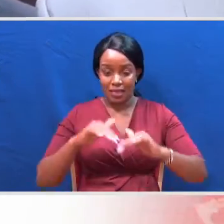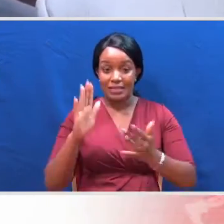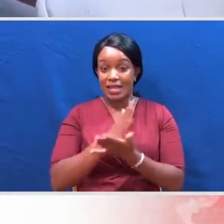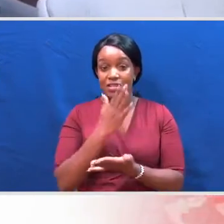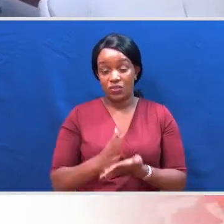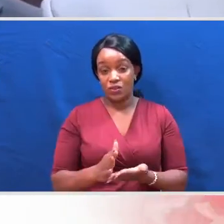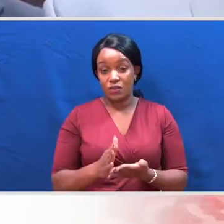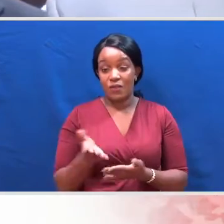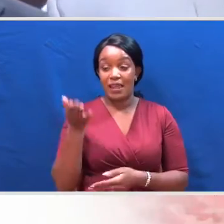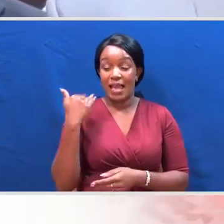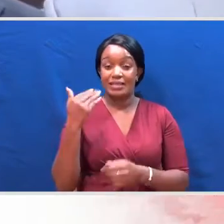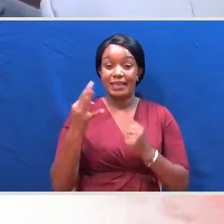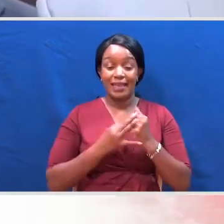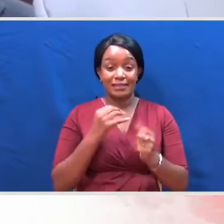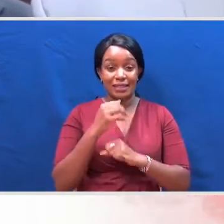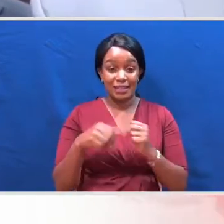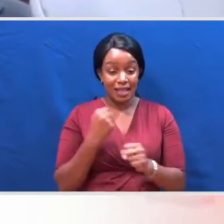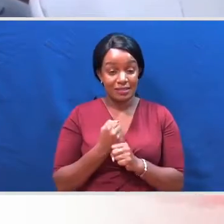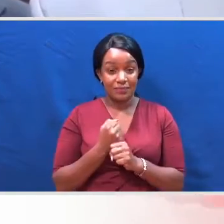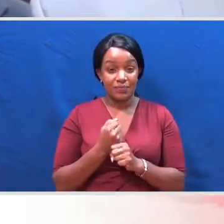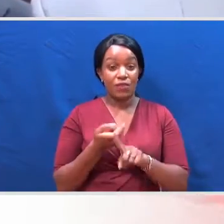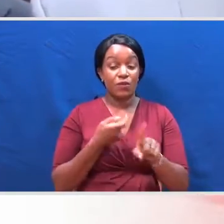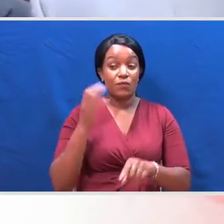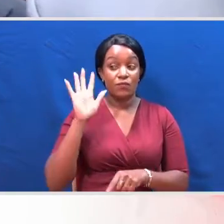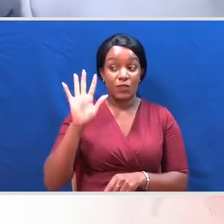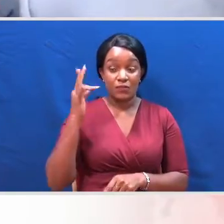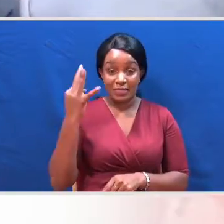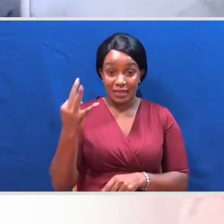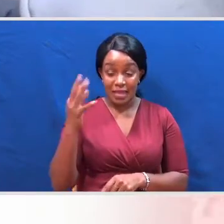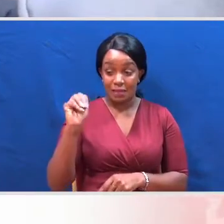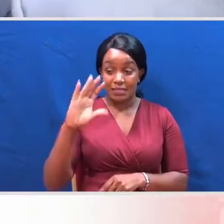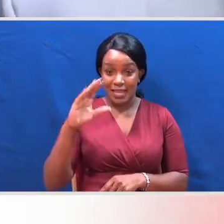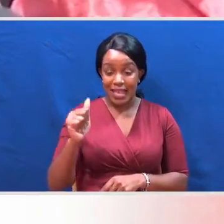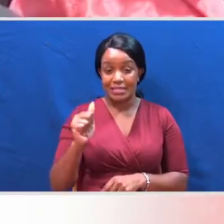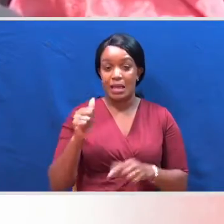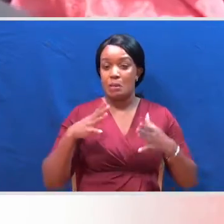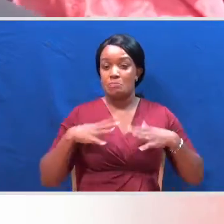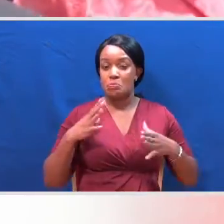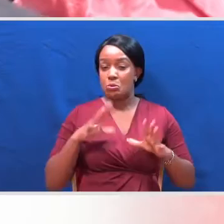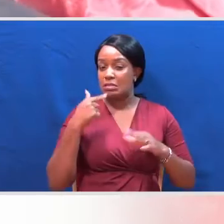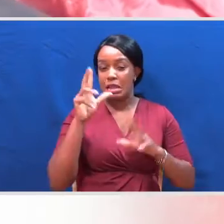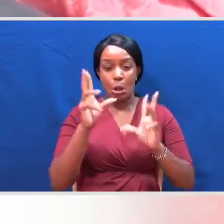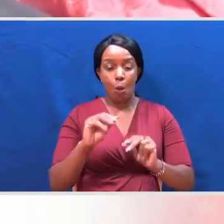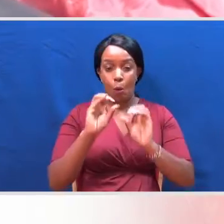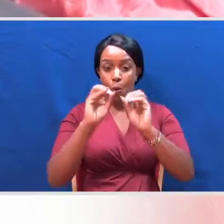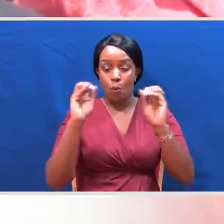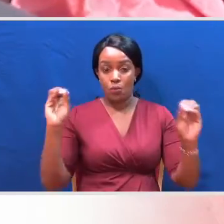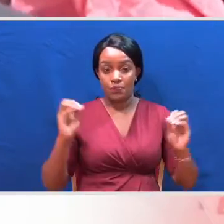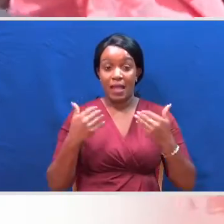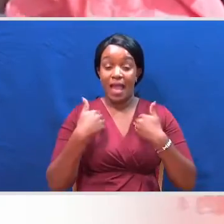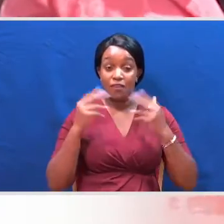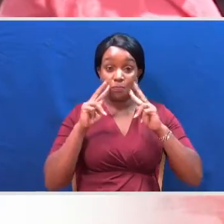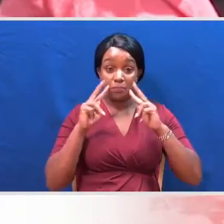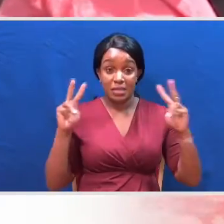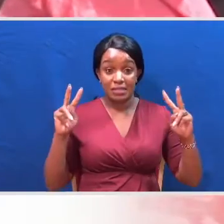last 8 years or so, and out of the 53, there was not a single voice of no. Tafadhali wekeni amani, wekeni